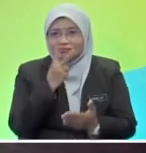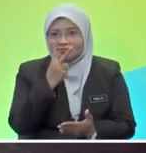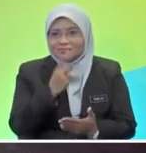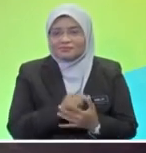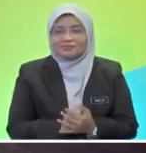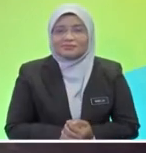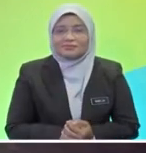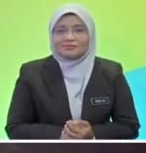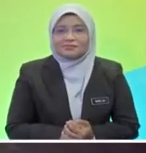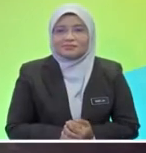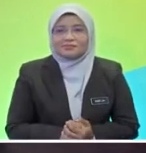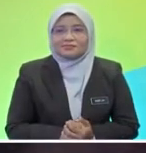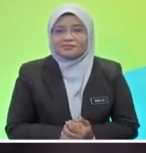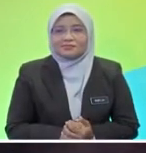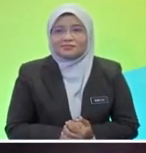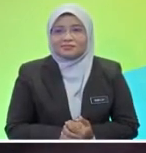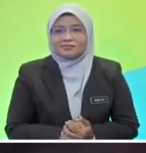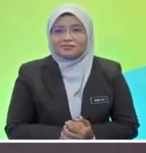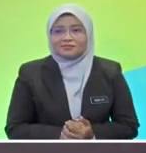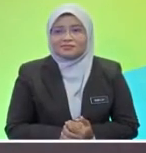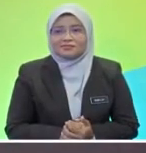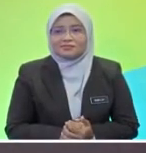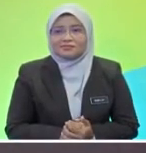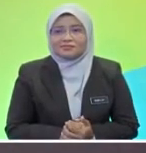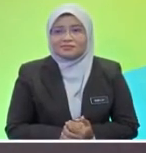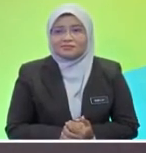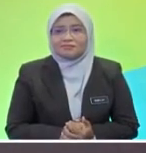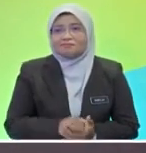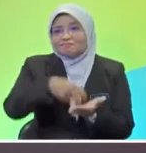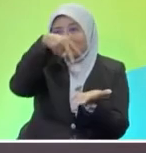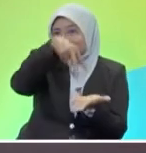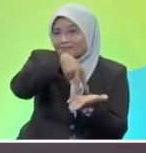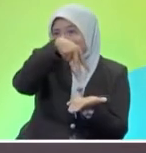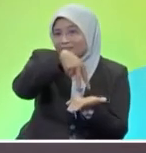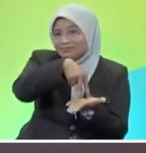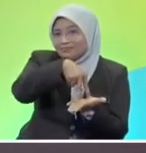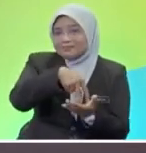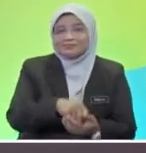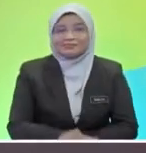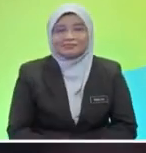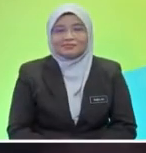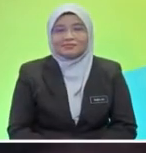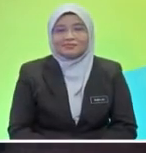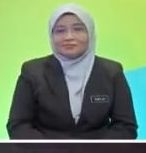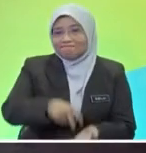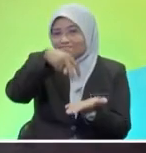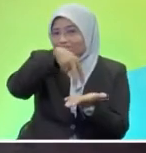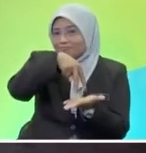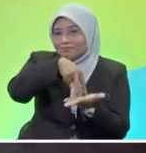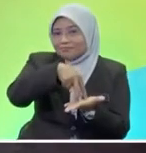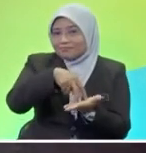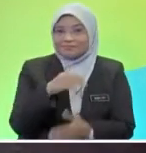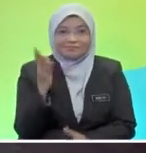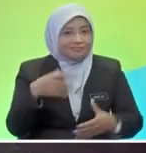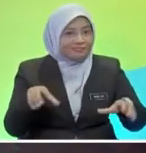What do we have left? What is that? It's jumping again. Jumping again. Let's do it together. All right.